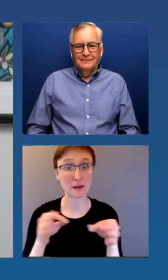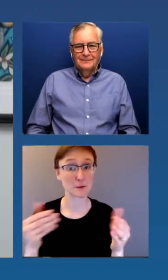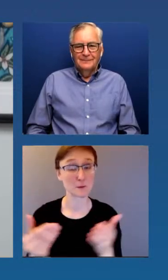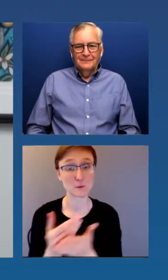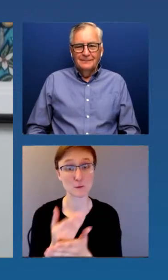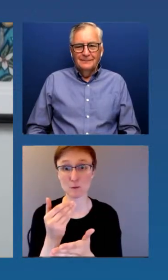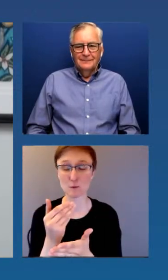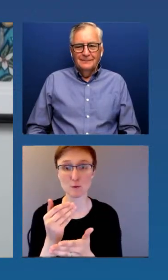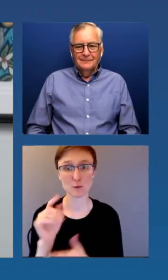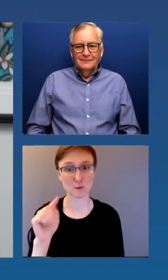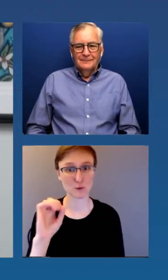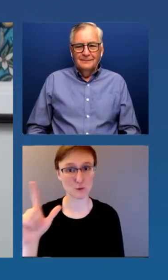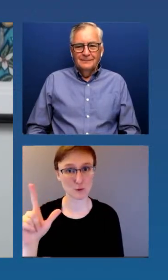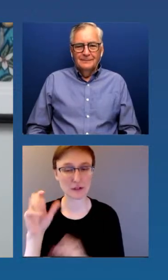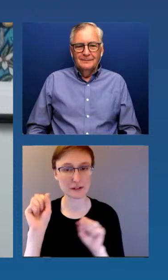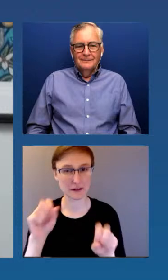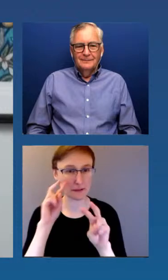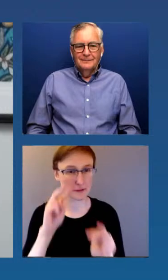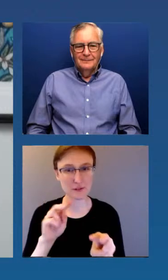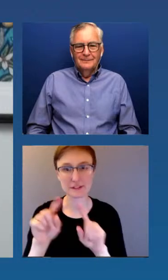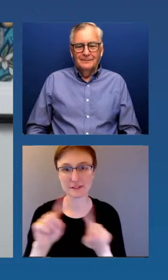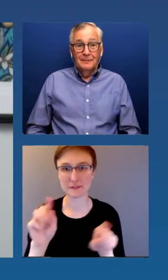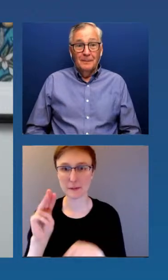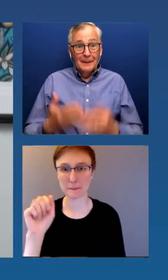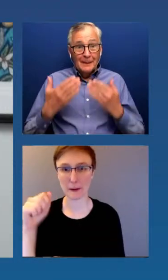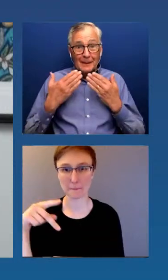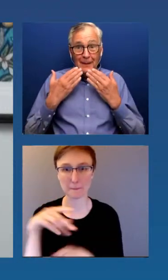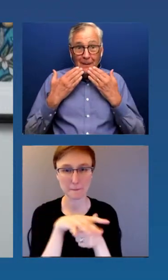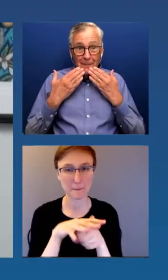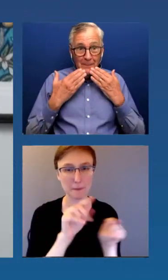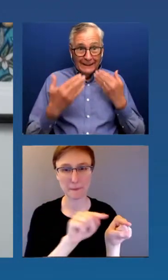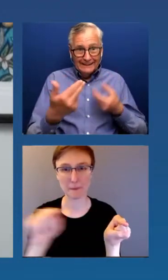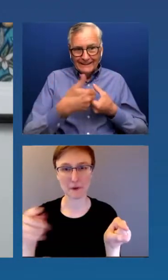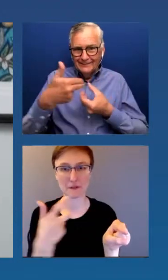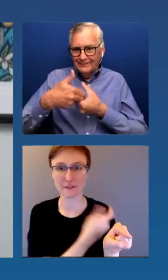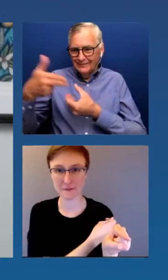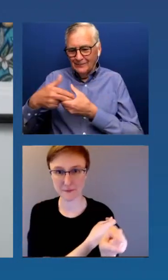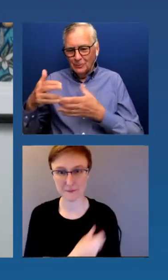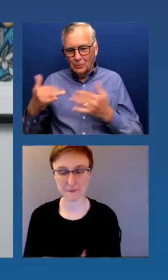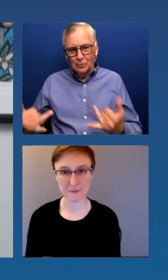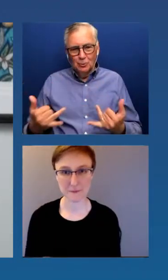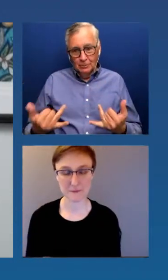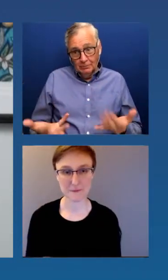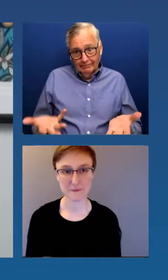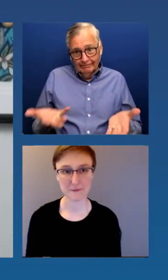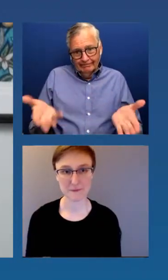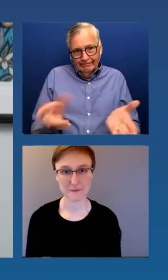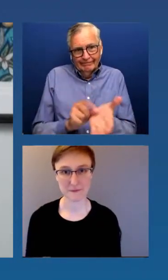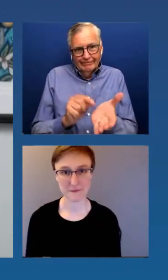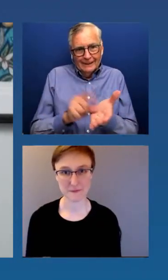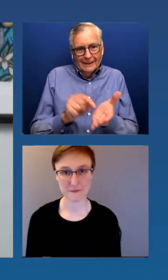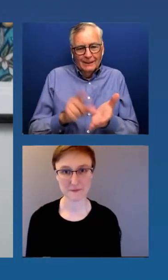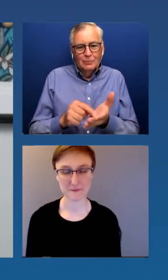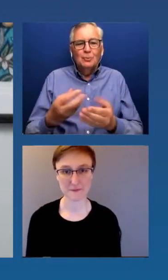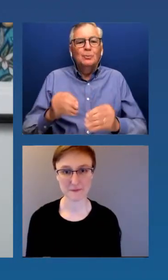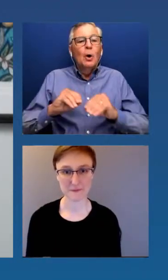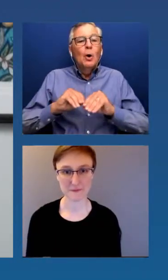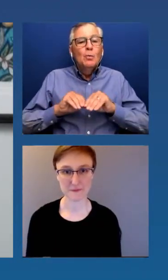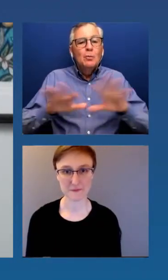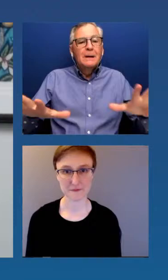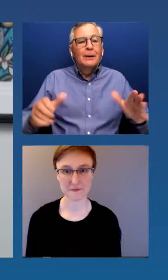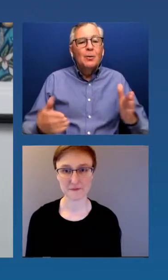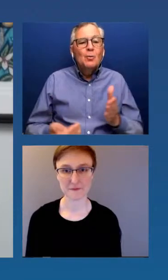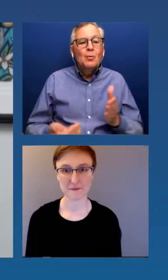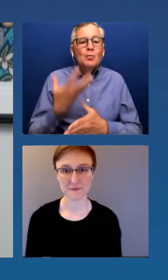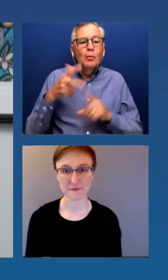uptake by neighborhood. Merci de vous joindre à nous aujourd'hui pour ce point de presse concernant la publication d'un nouvel outil